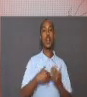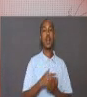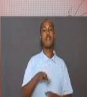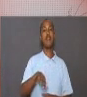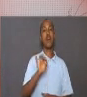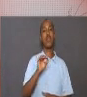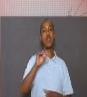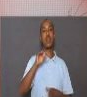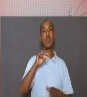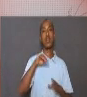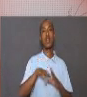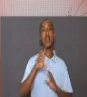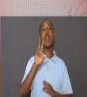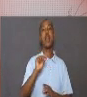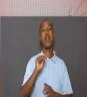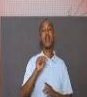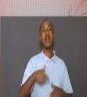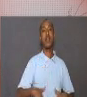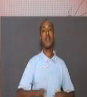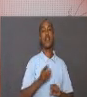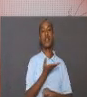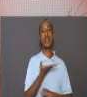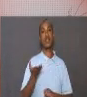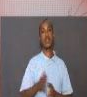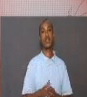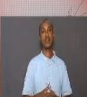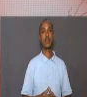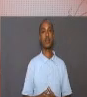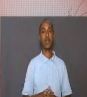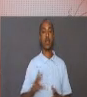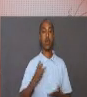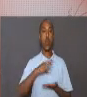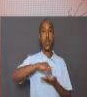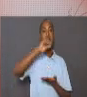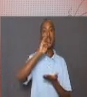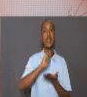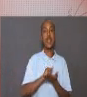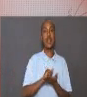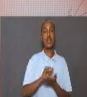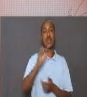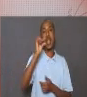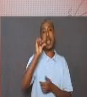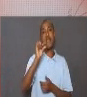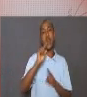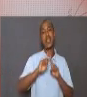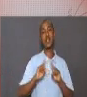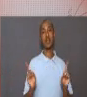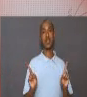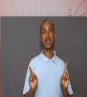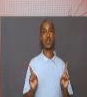found in non-living things. We learned that with a few